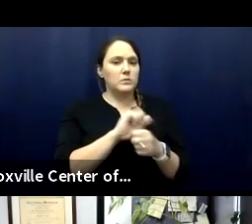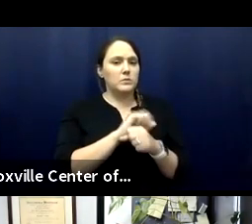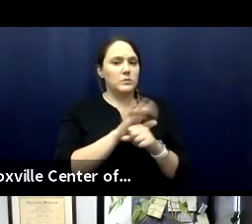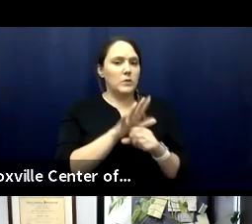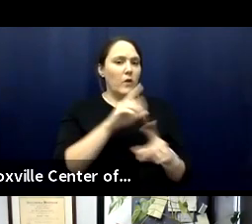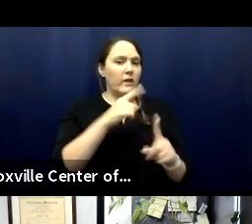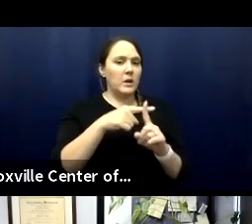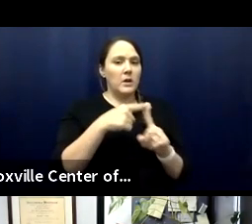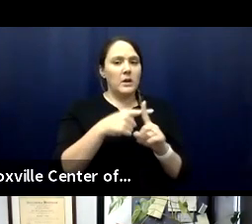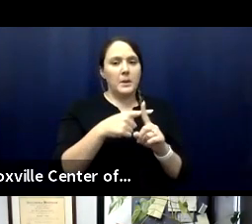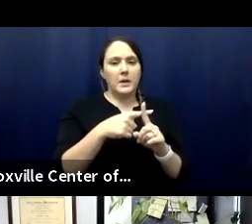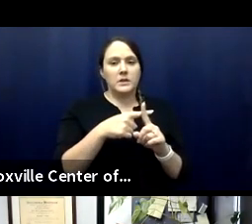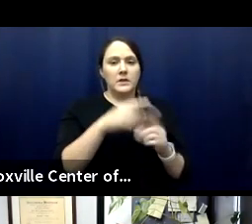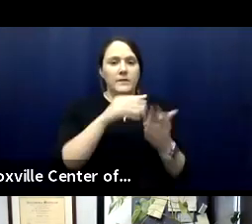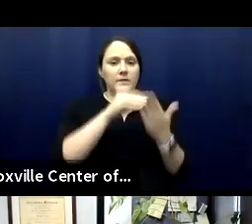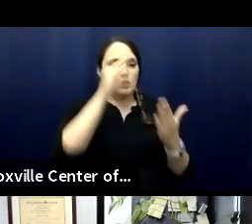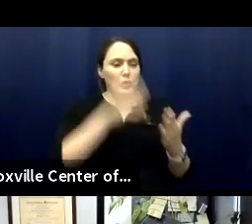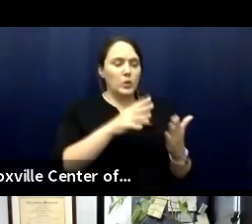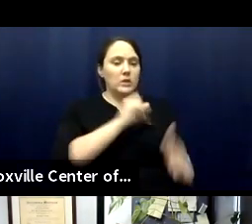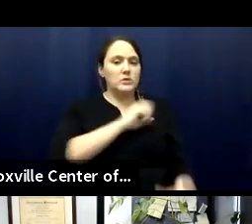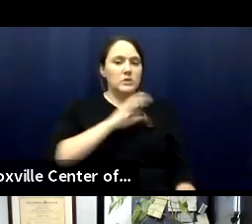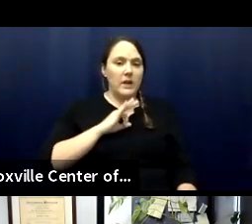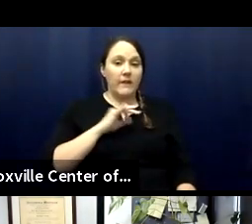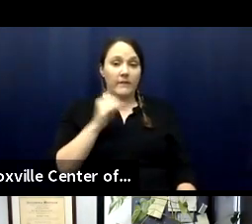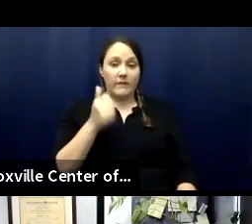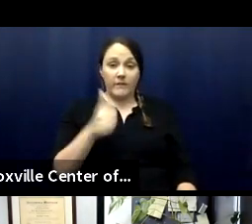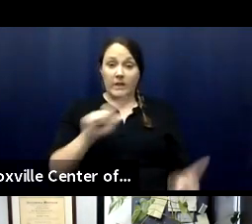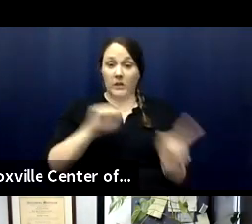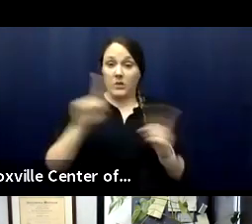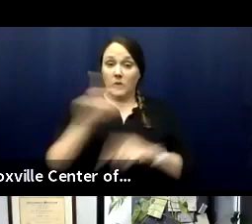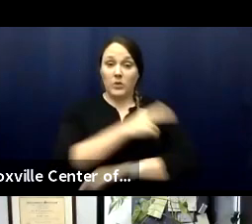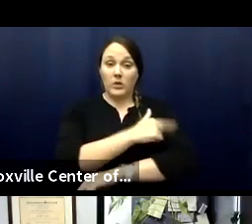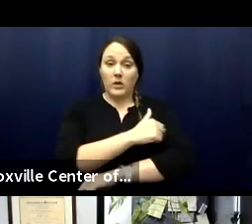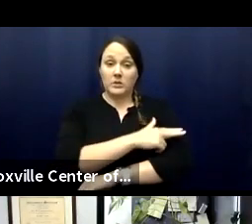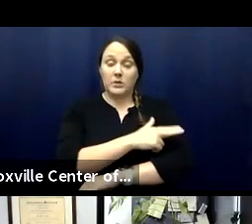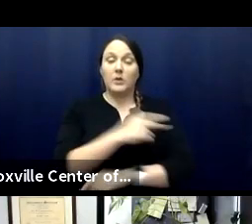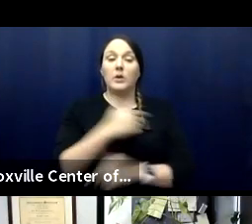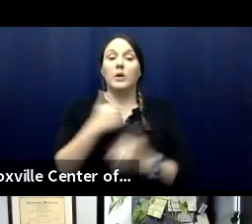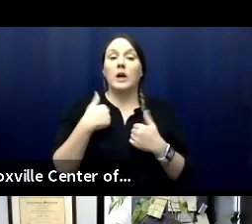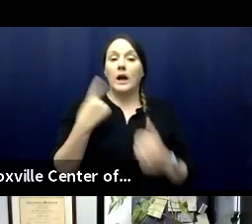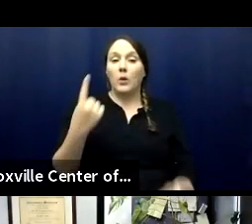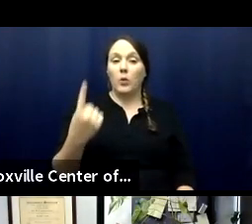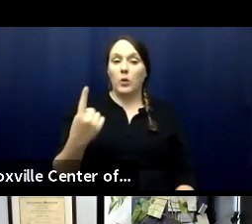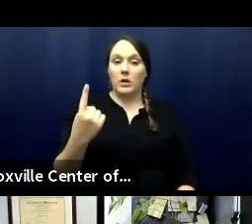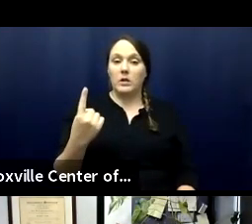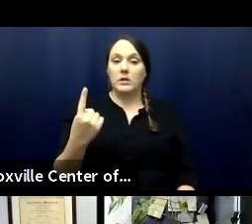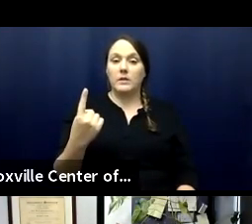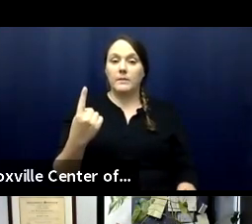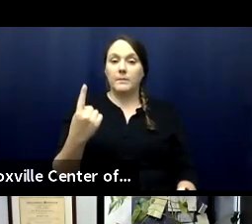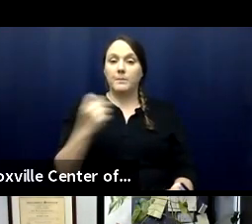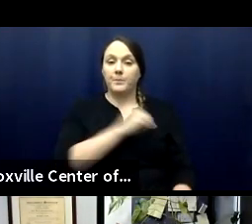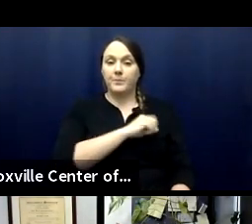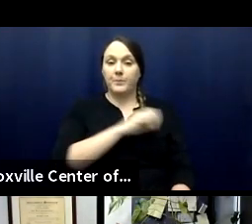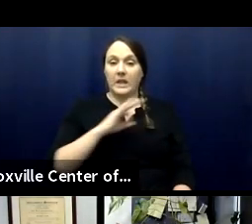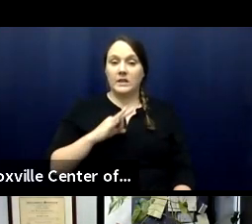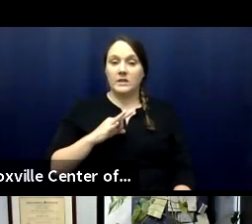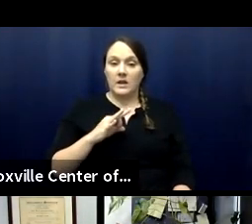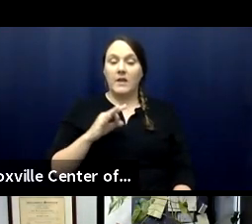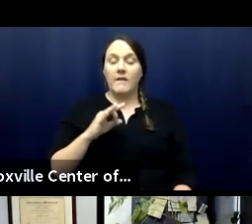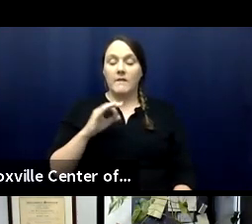positive students or staff? We only had one staff that